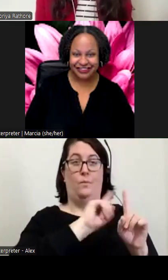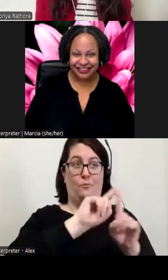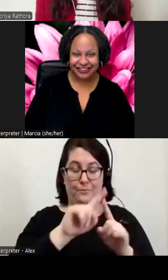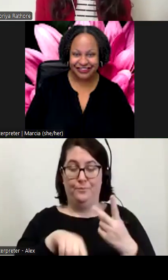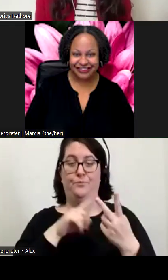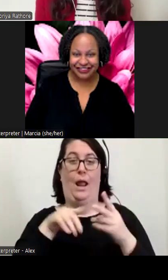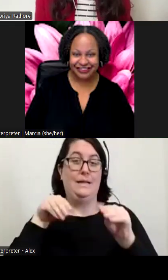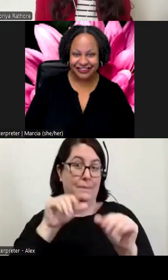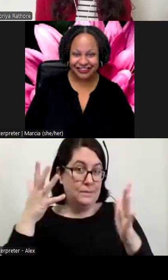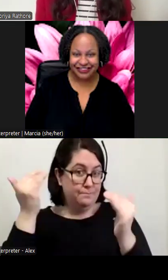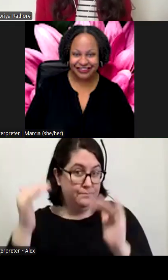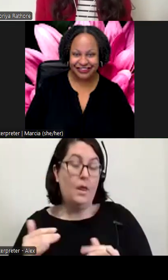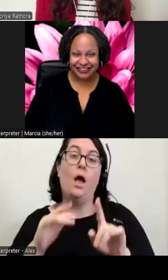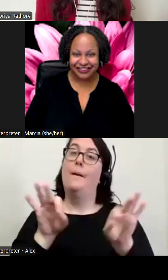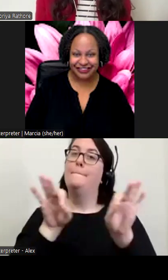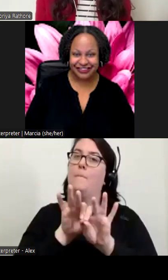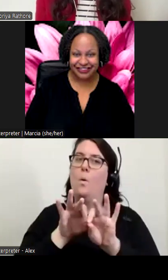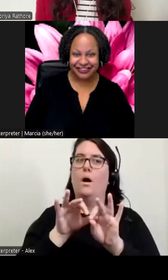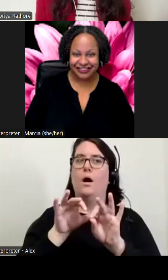these are realistic.